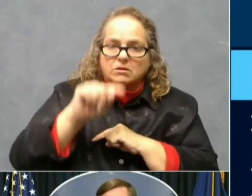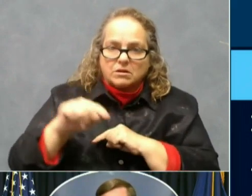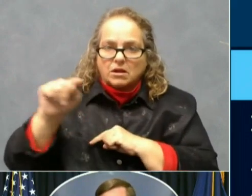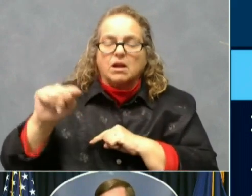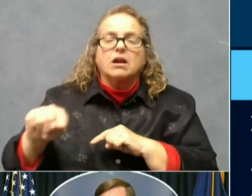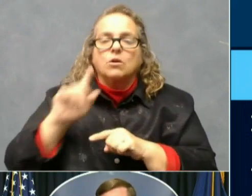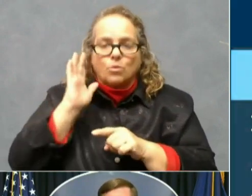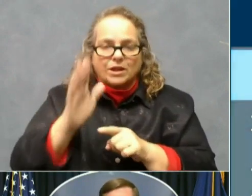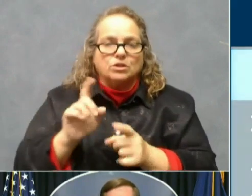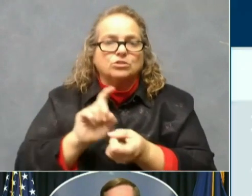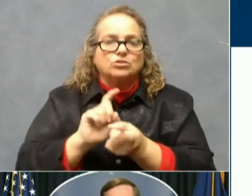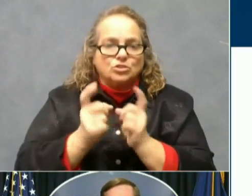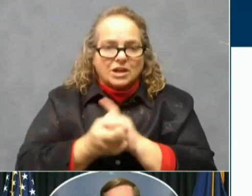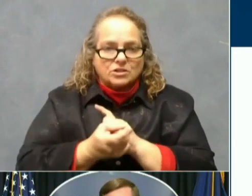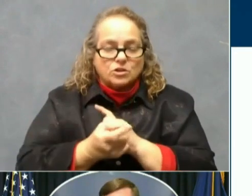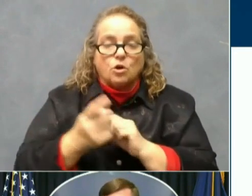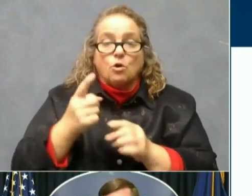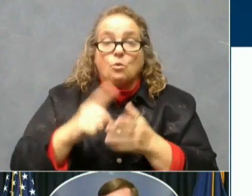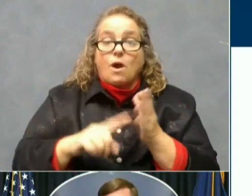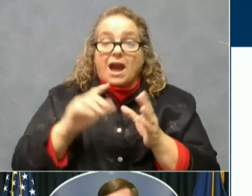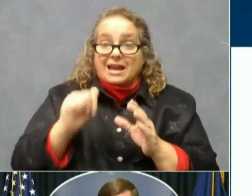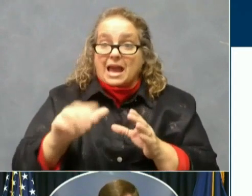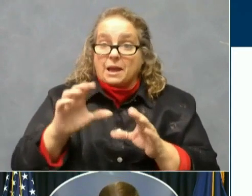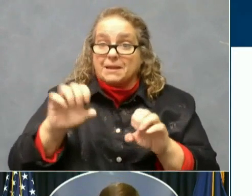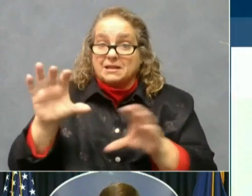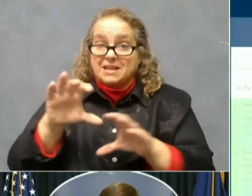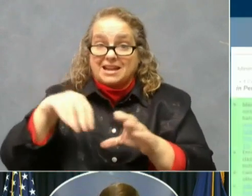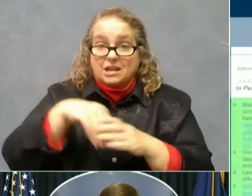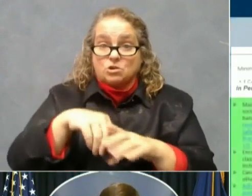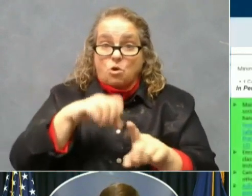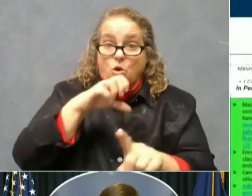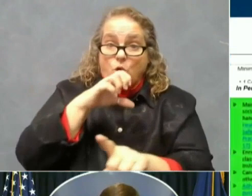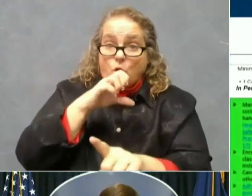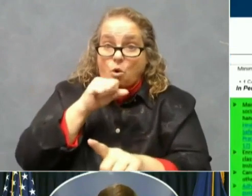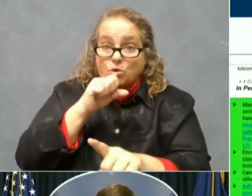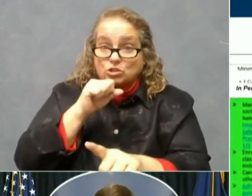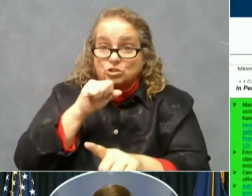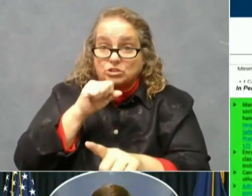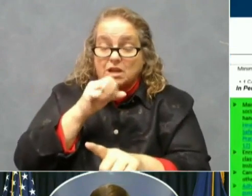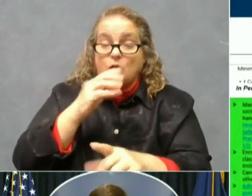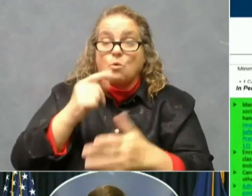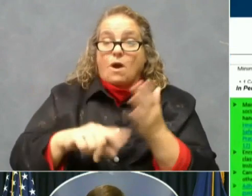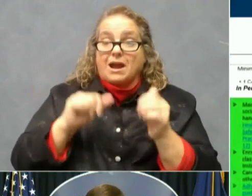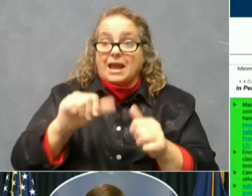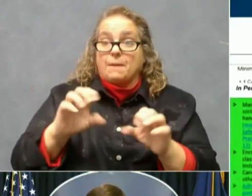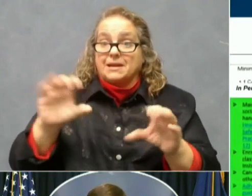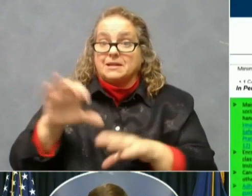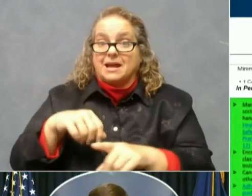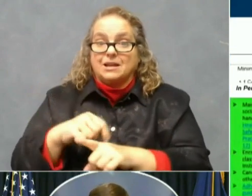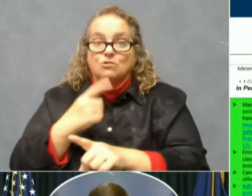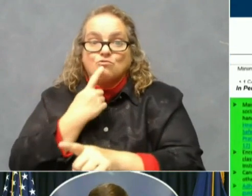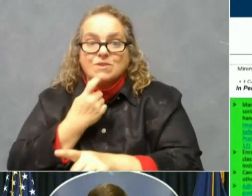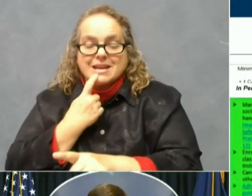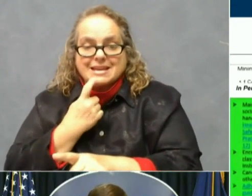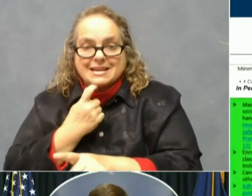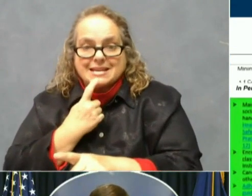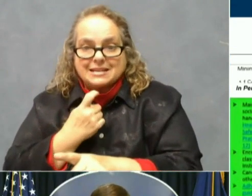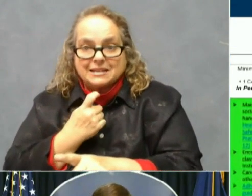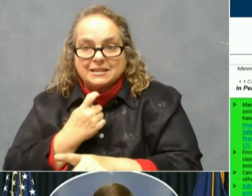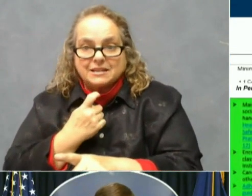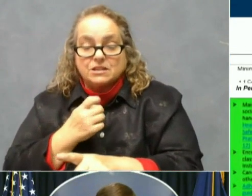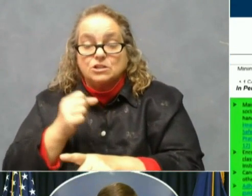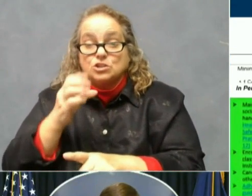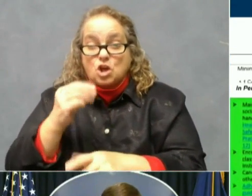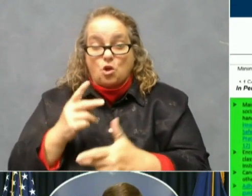words, what can be done in orange and what can be done in red. So the primary change here